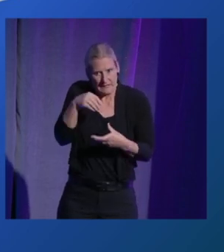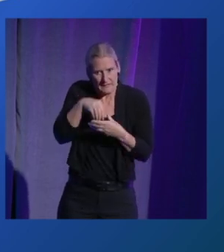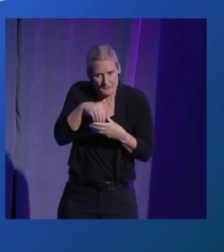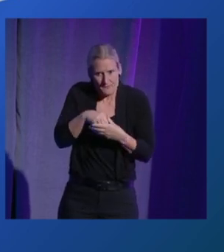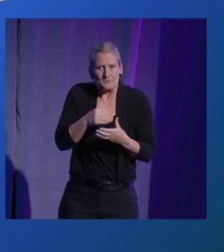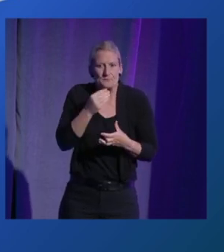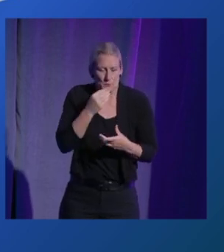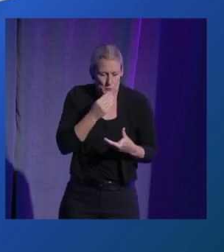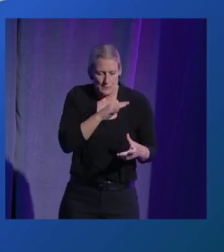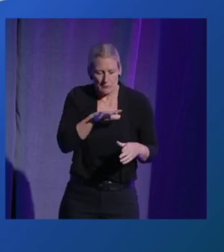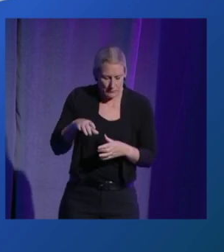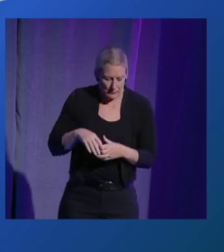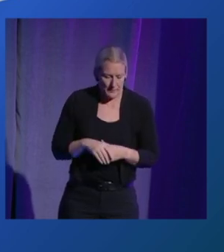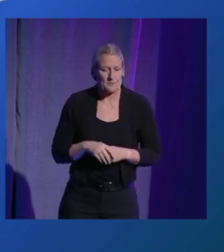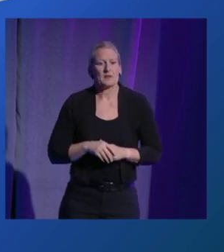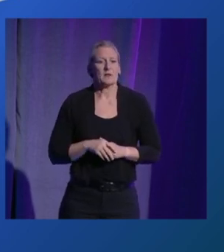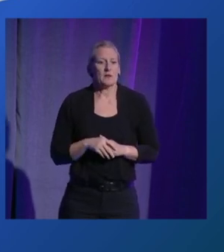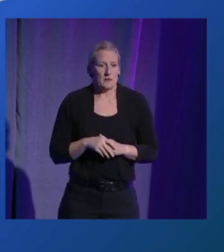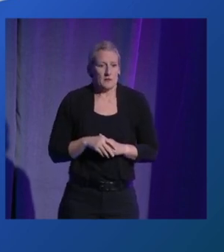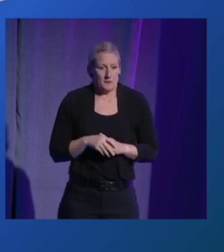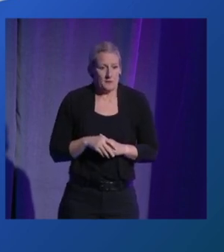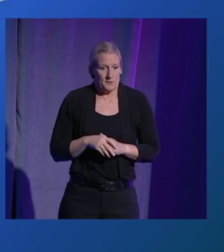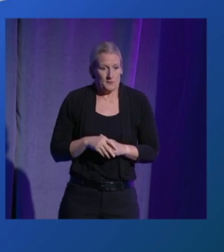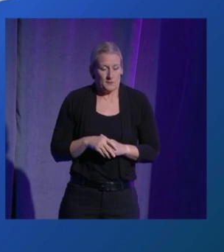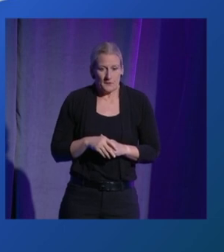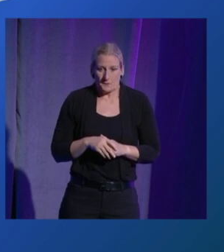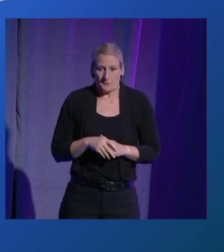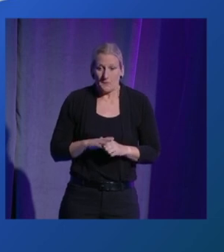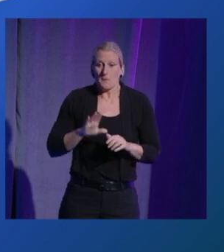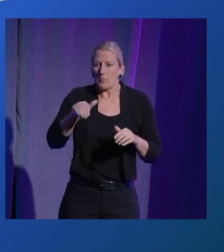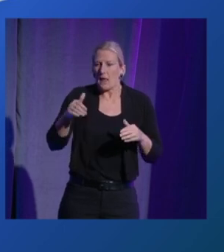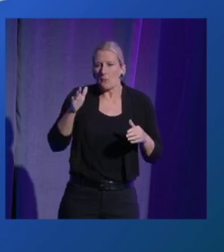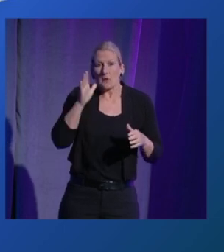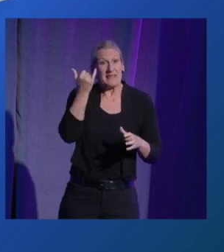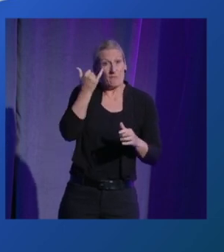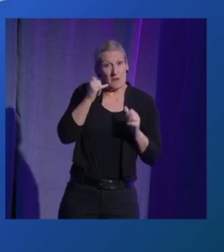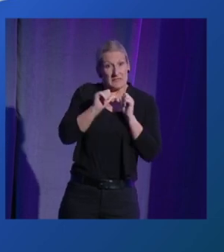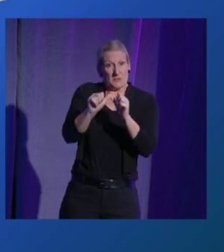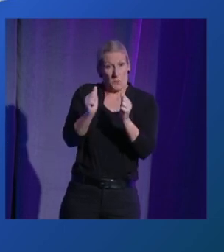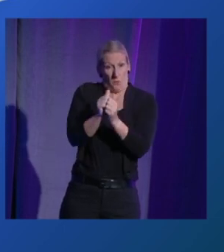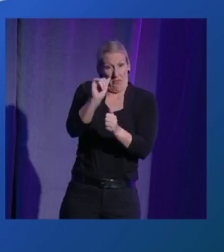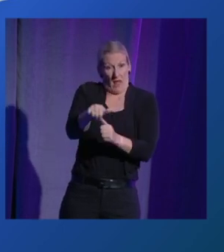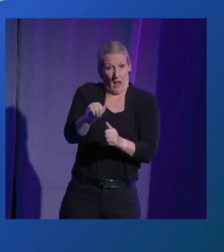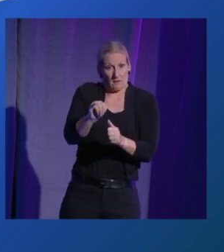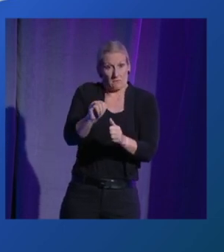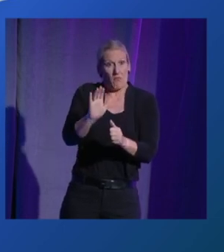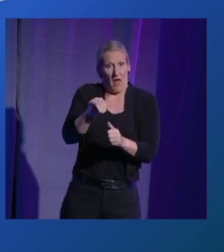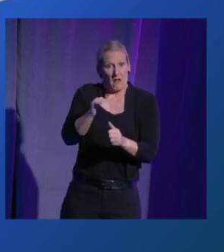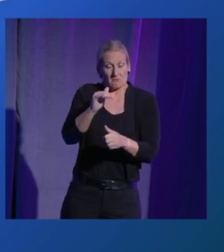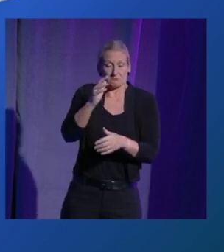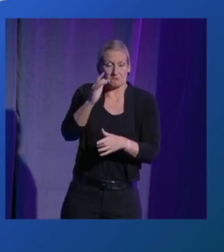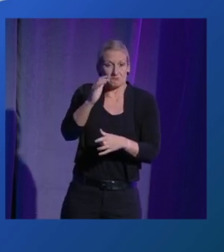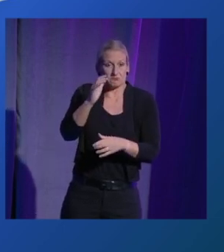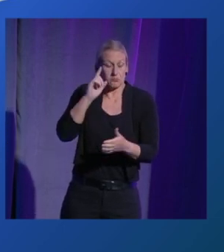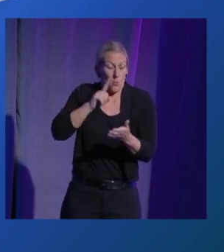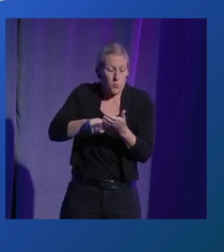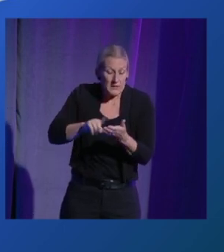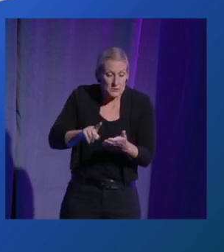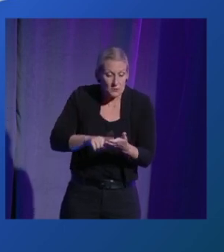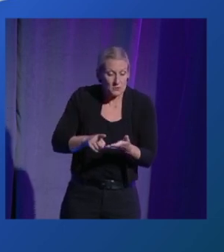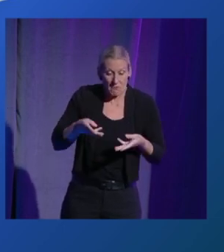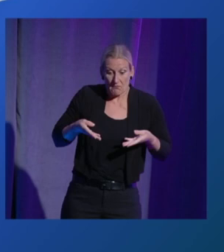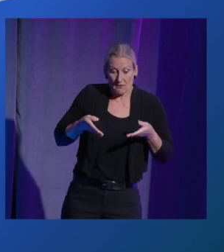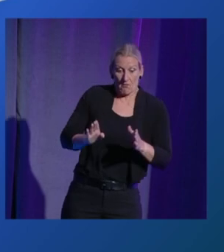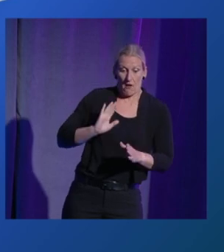imagery and instead from inseason crops that that that allows us uh our Farmers uh to kind of maintain a competitive